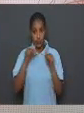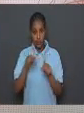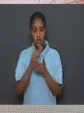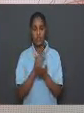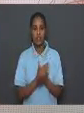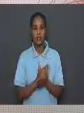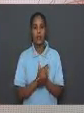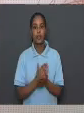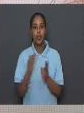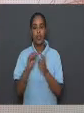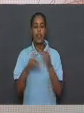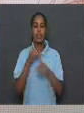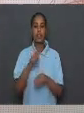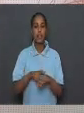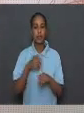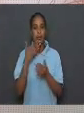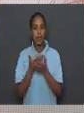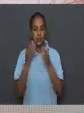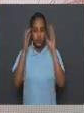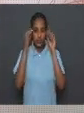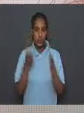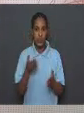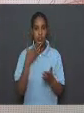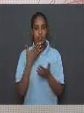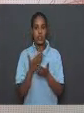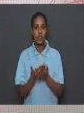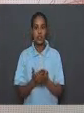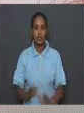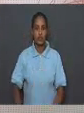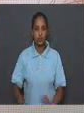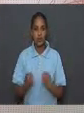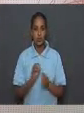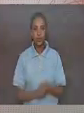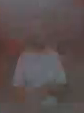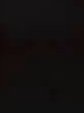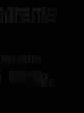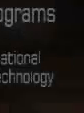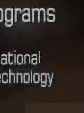lesson. Until next time, thank you, teacher. Thank you, students.